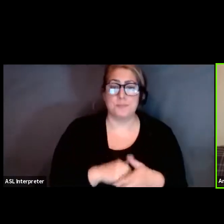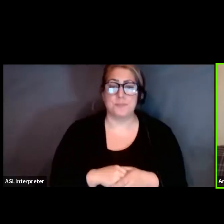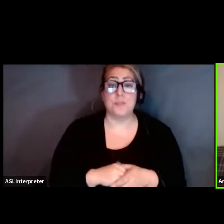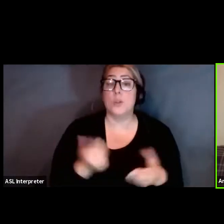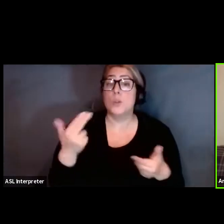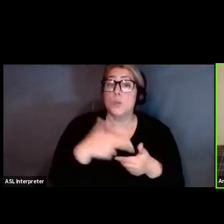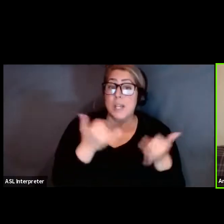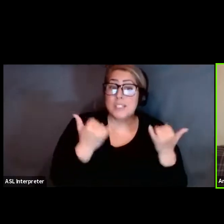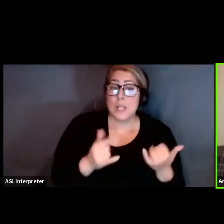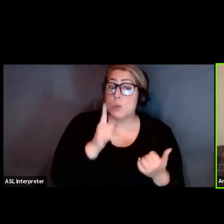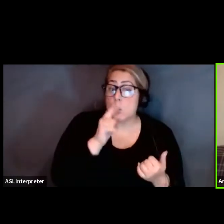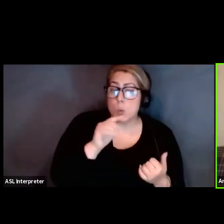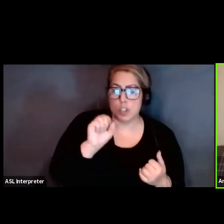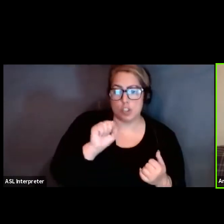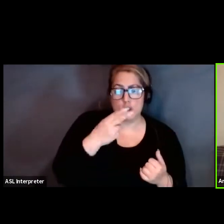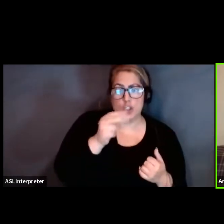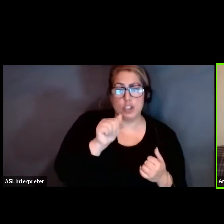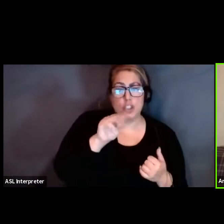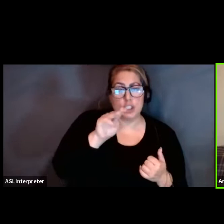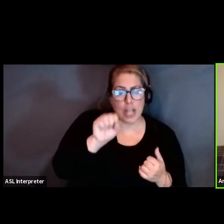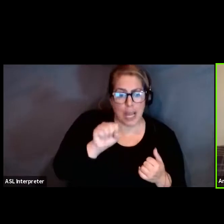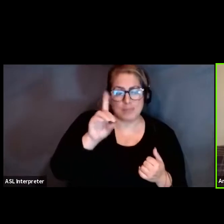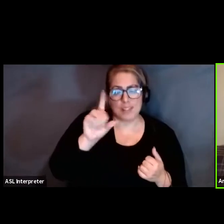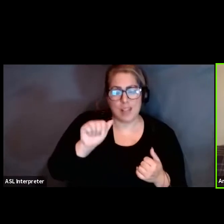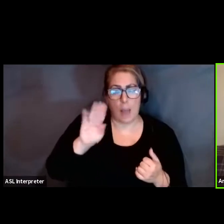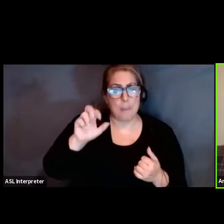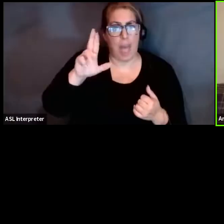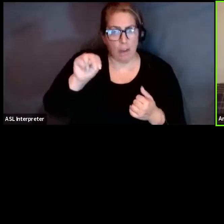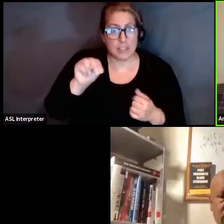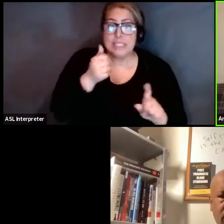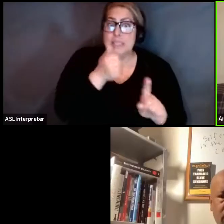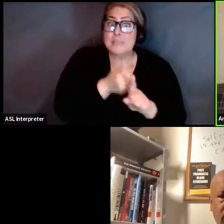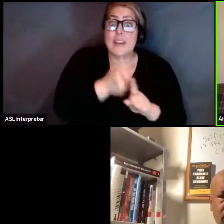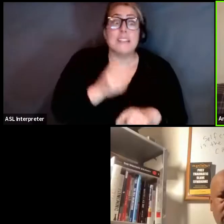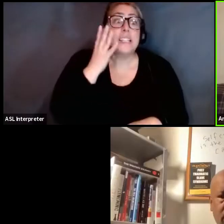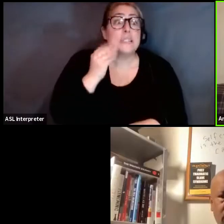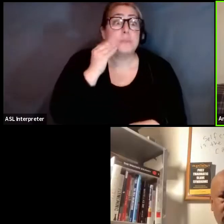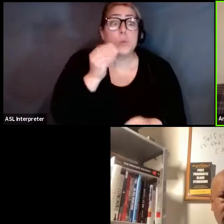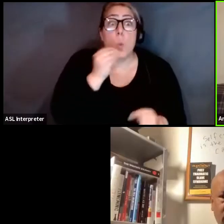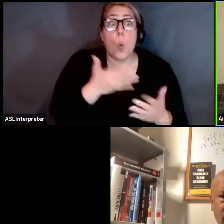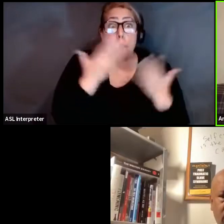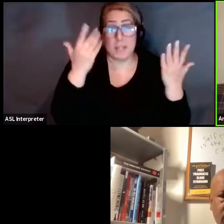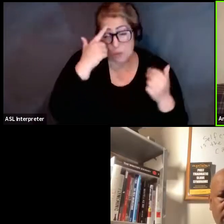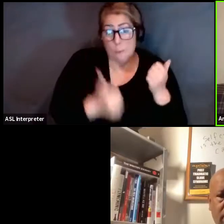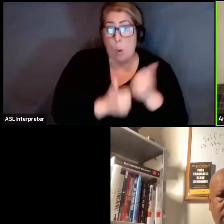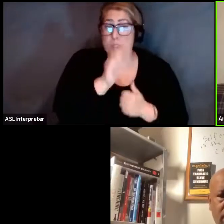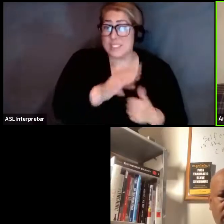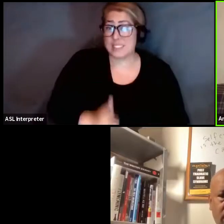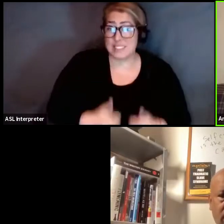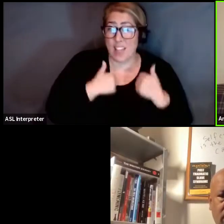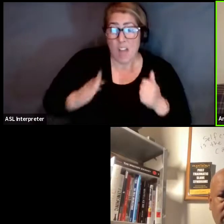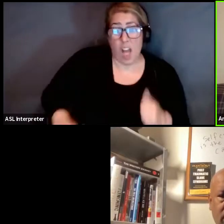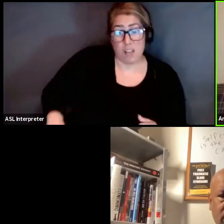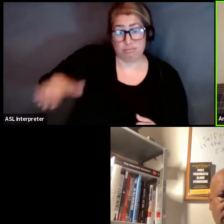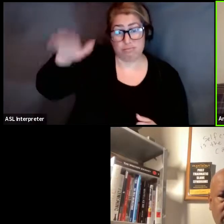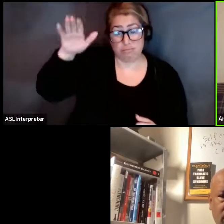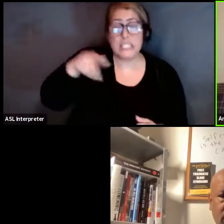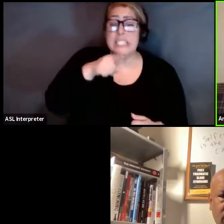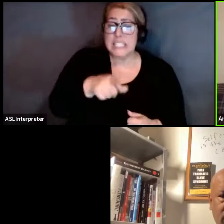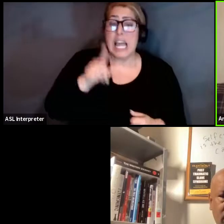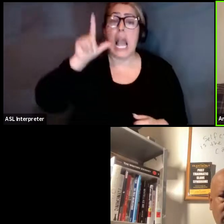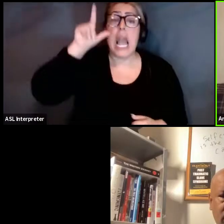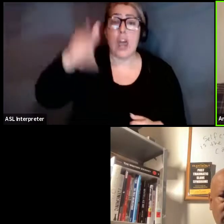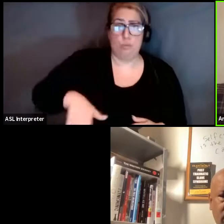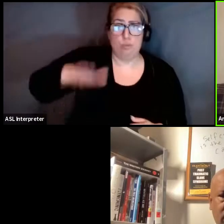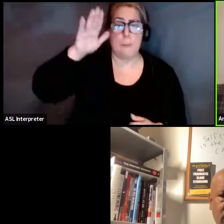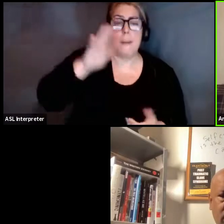are Shams DeBaron. Shams was homeless for most of his life and became a voice for homeless New Yorkers